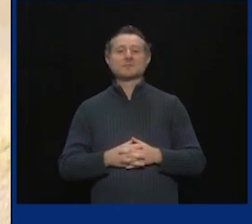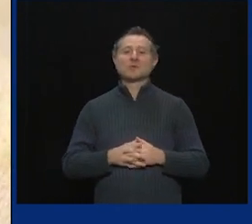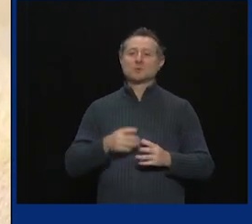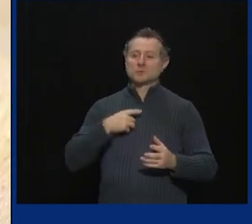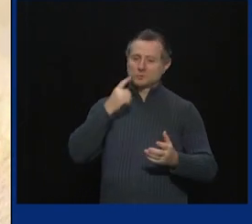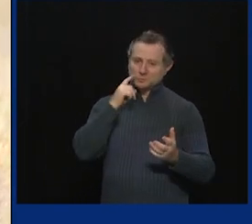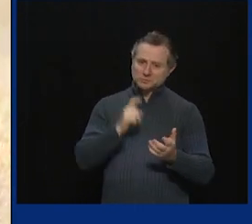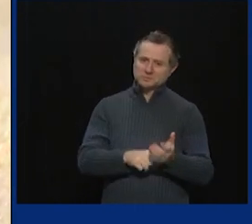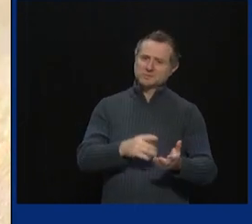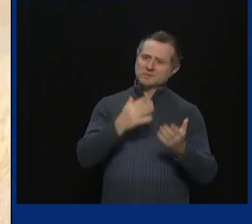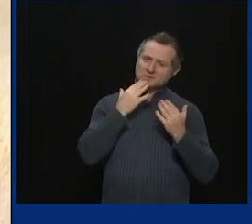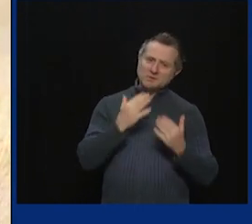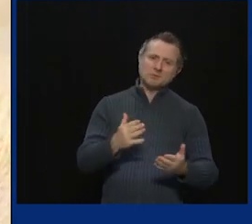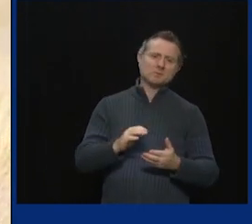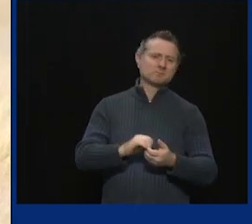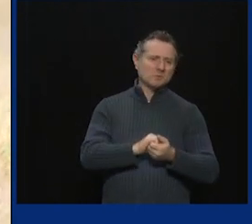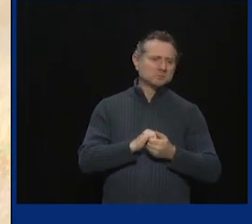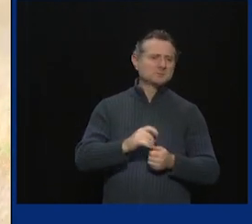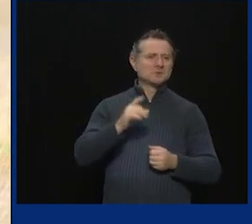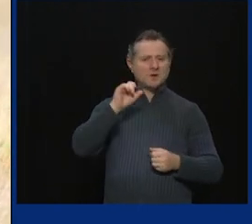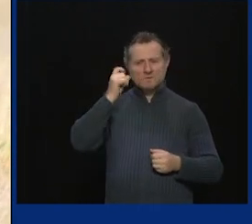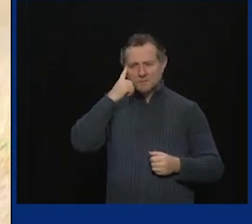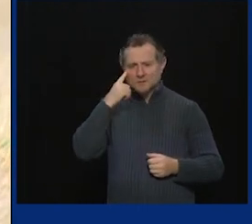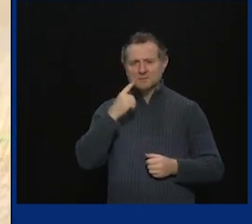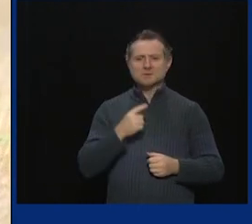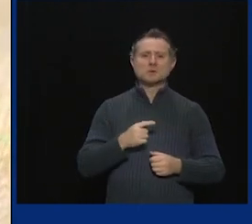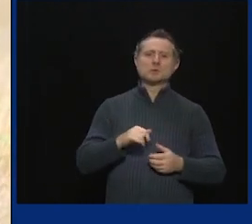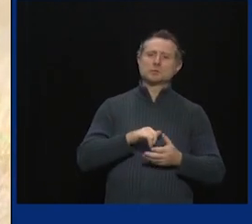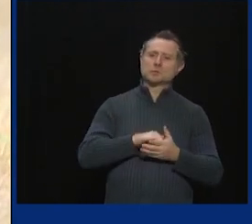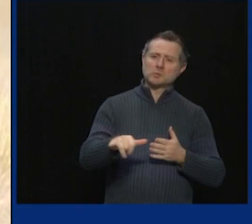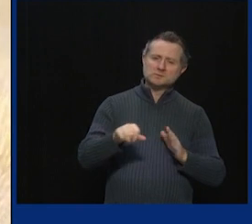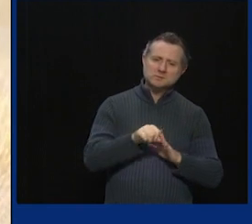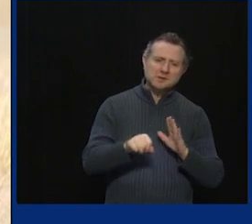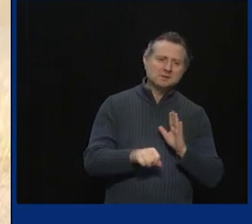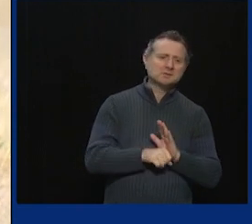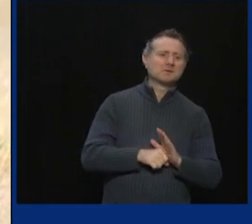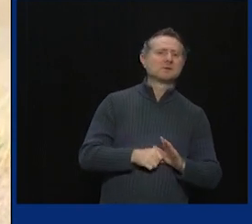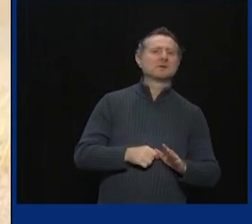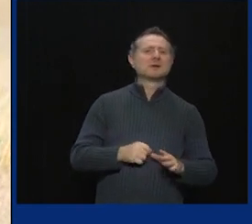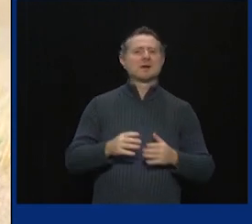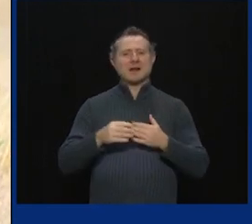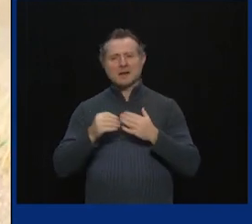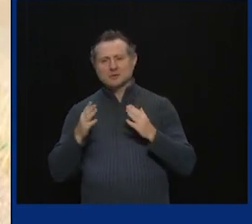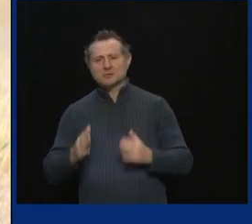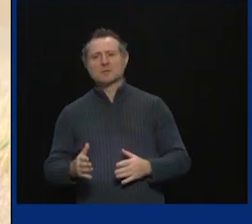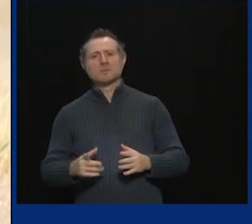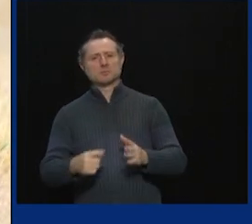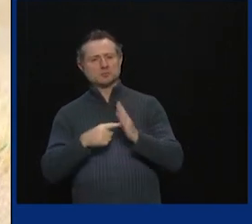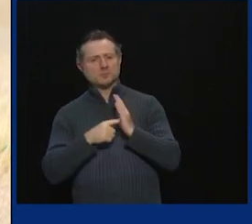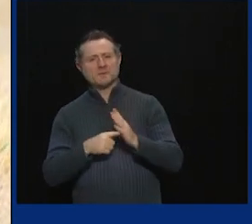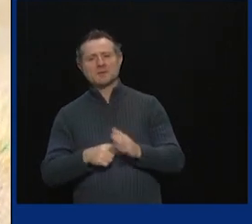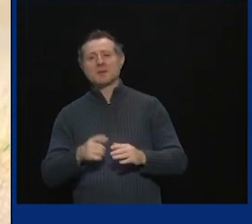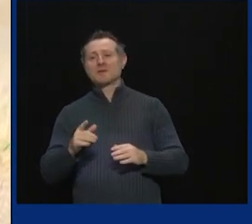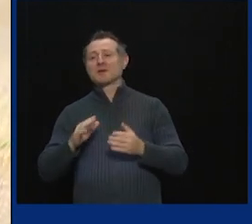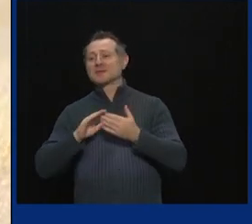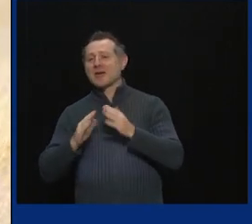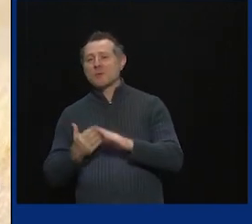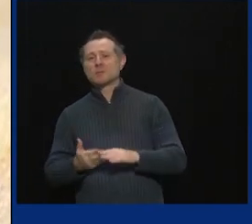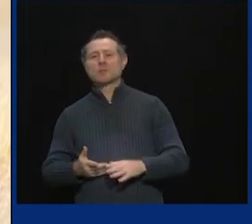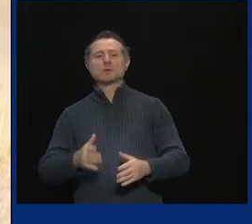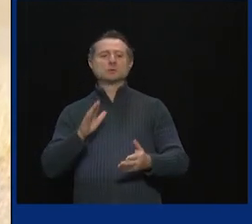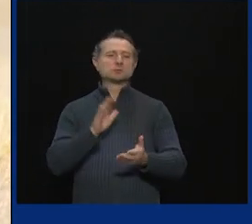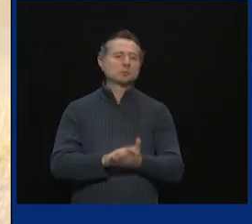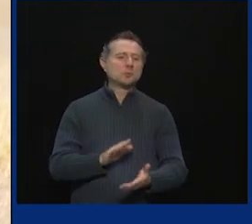including New York State, and the leaders and representatives from our towns, our schools, and our villages here in